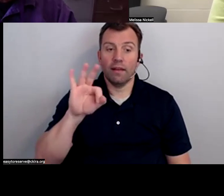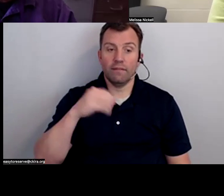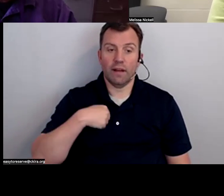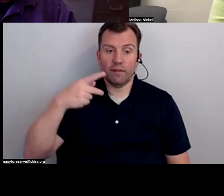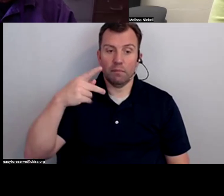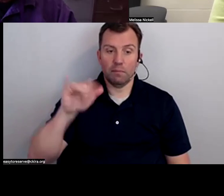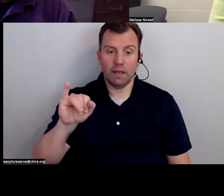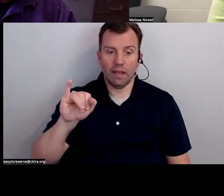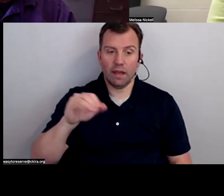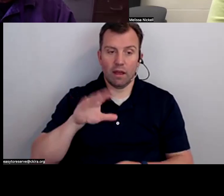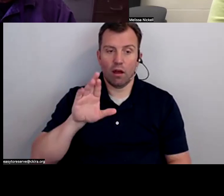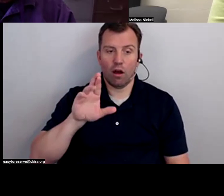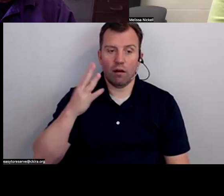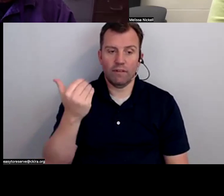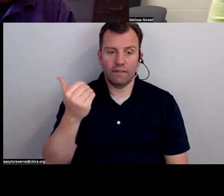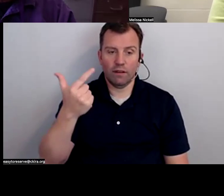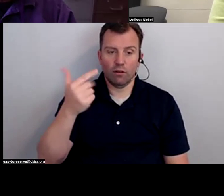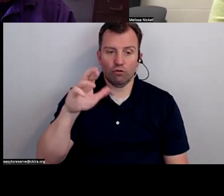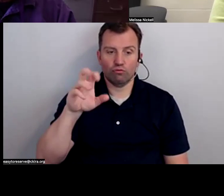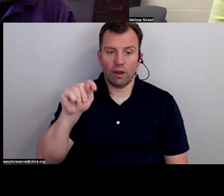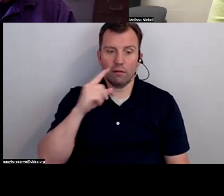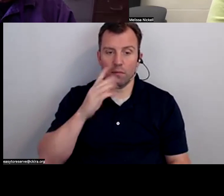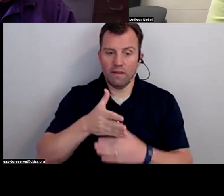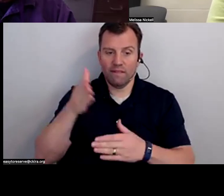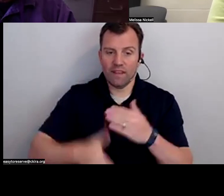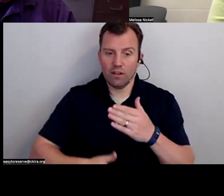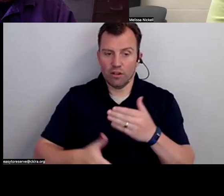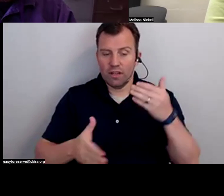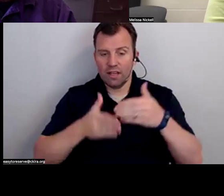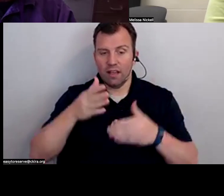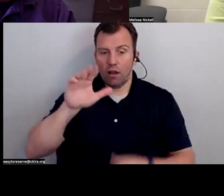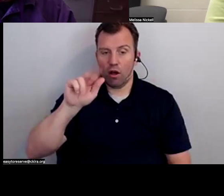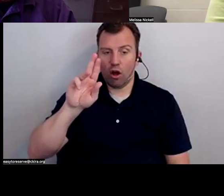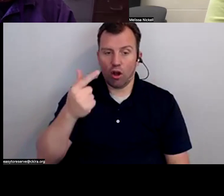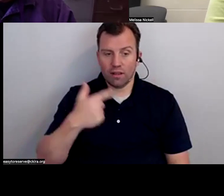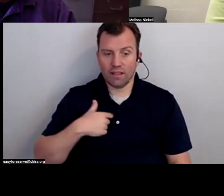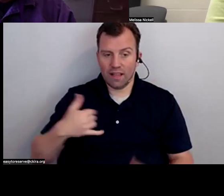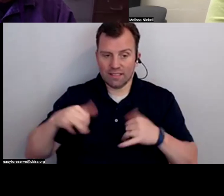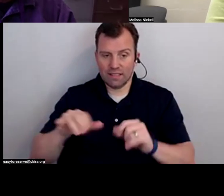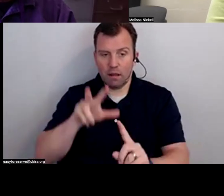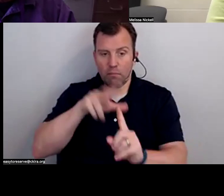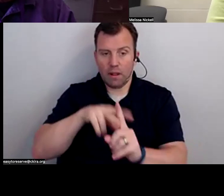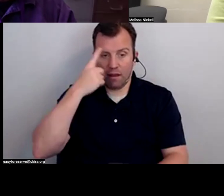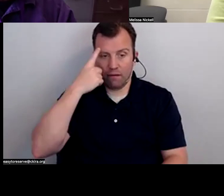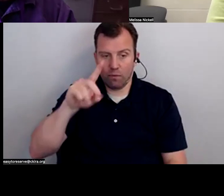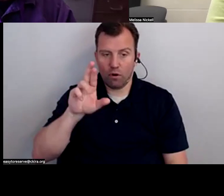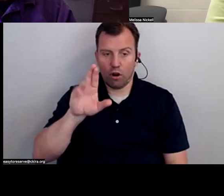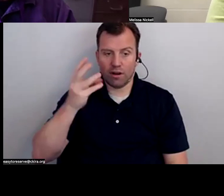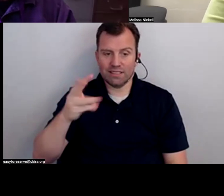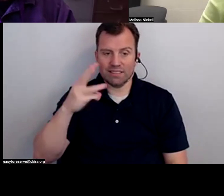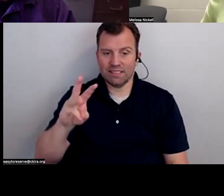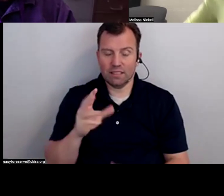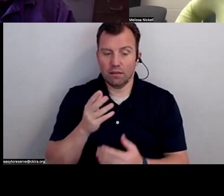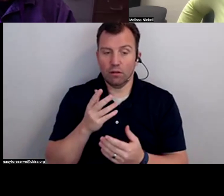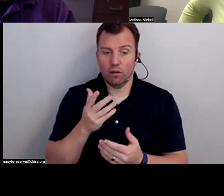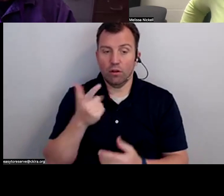active R15 grant that will be completed by the end of August, am I still eligible to apply for an R16 grant now for the